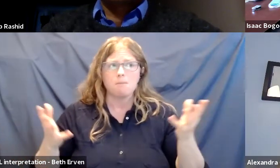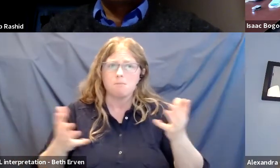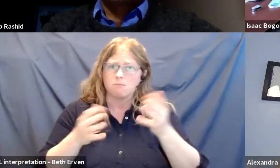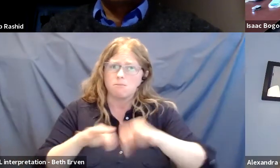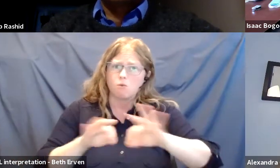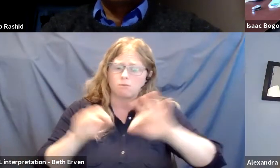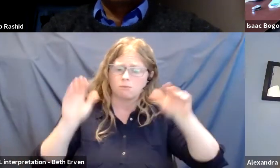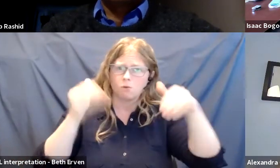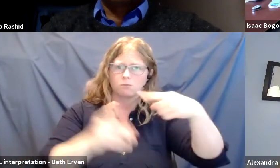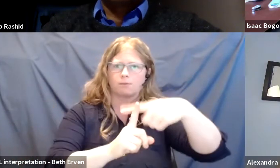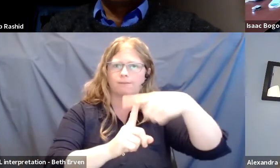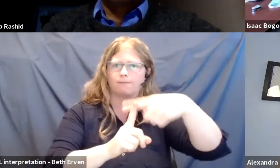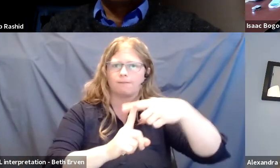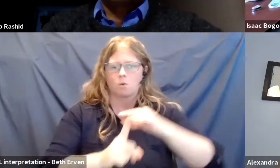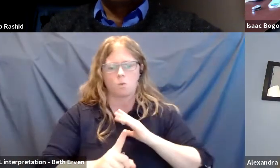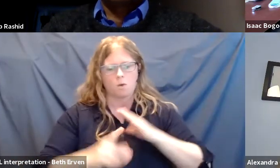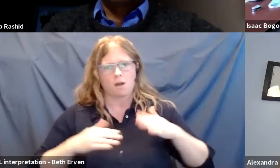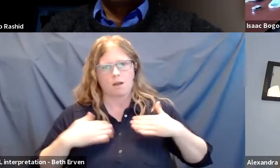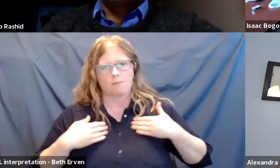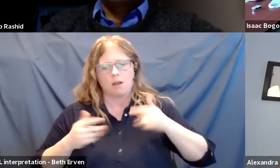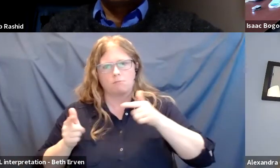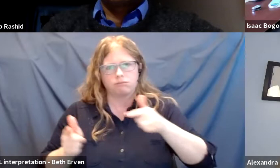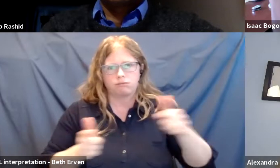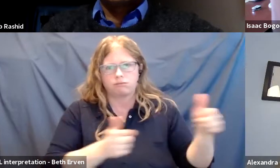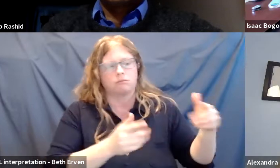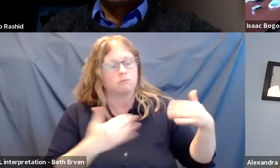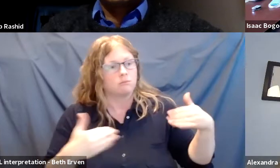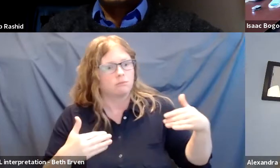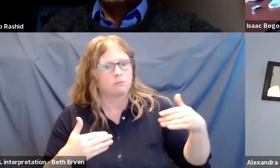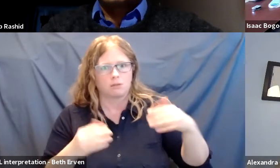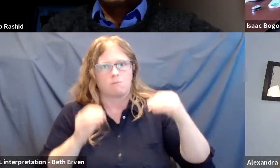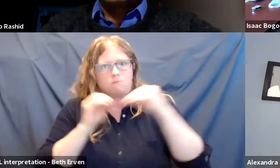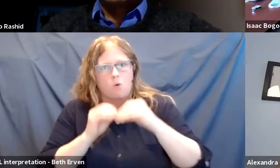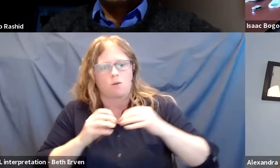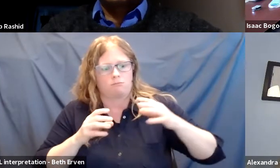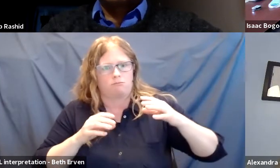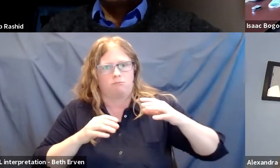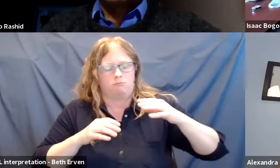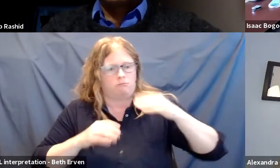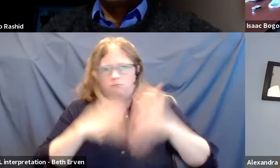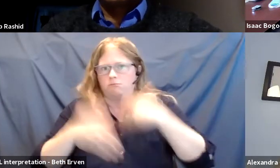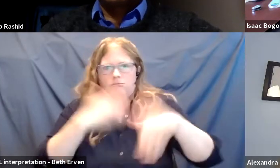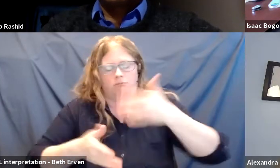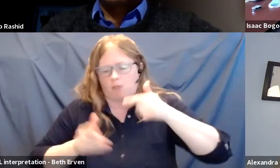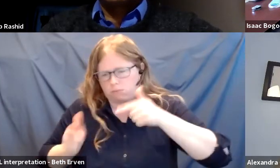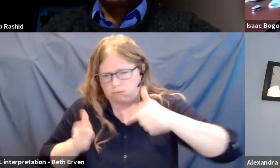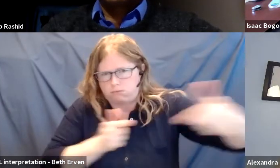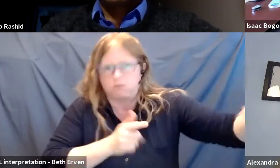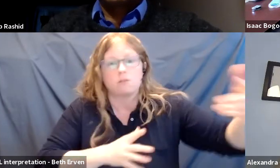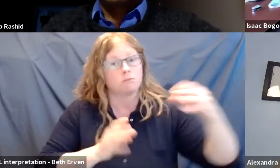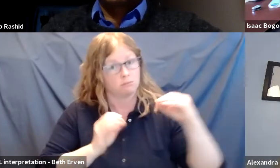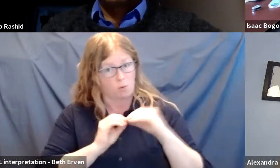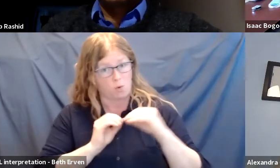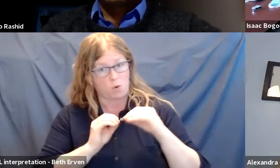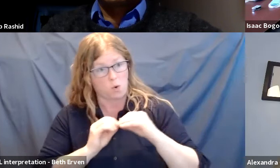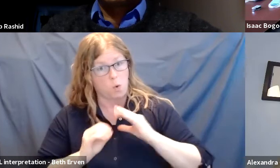And in recent days and actually recent weeks, the pace of vaccine has certainly picked up. And we're actually vaccinating